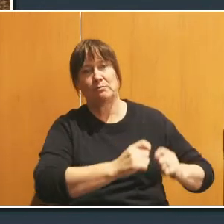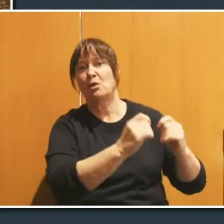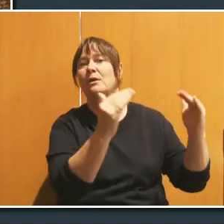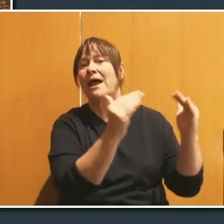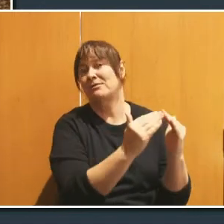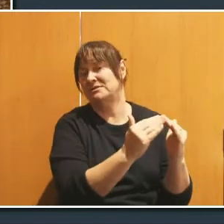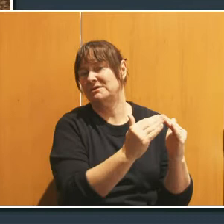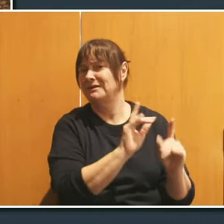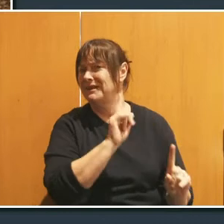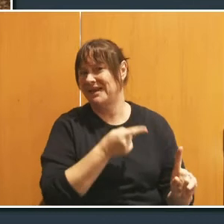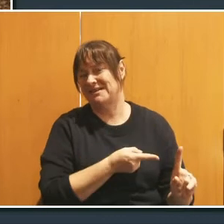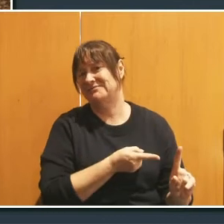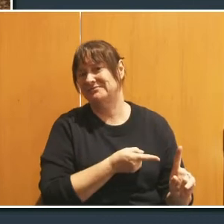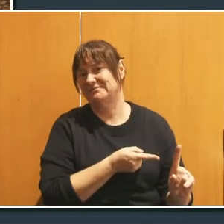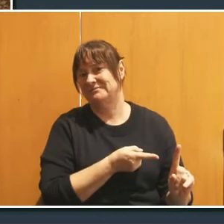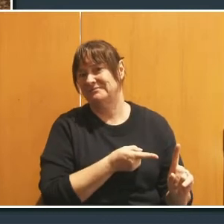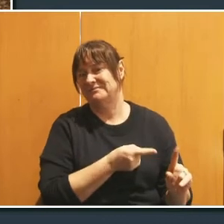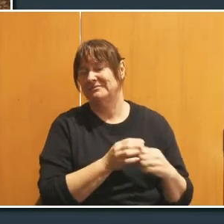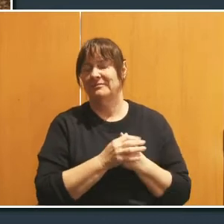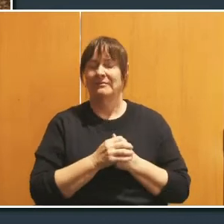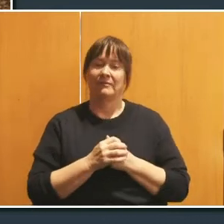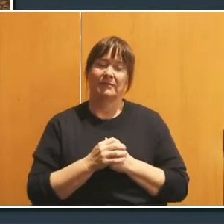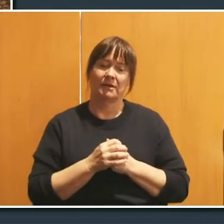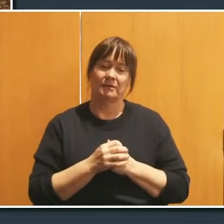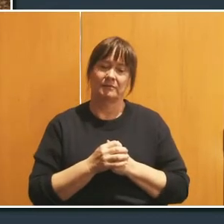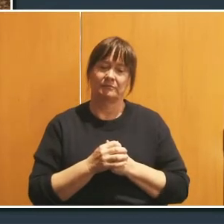on the sections that are made available.